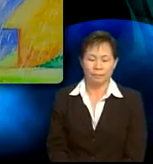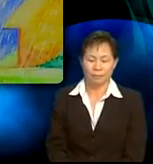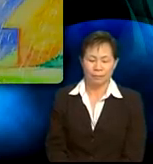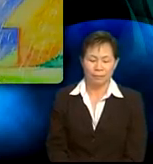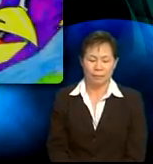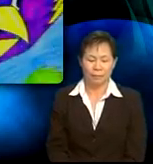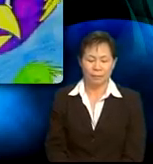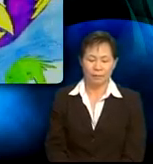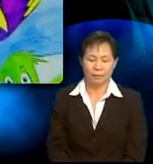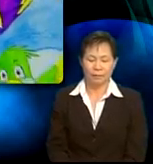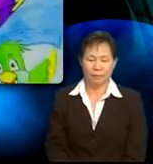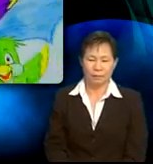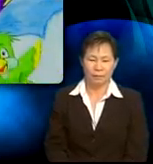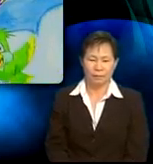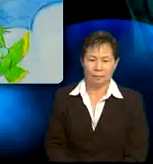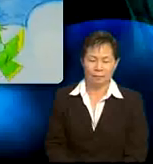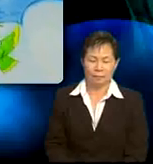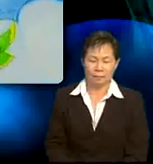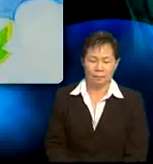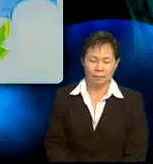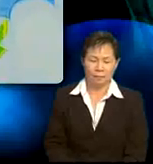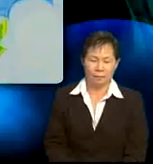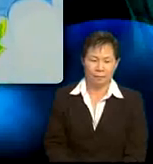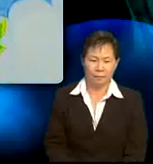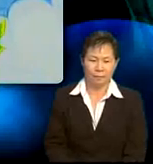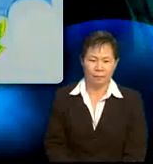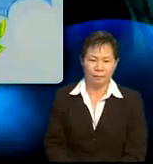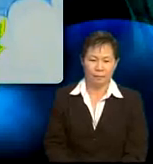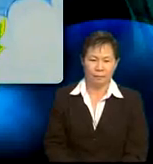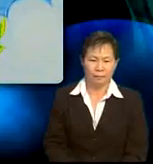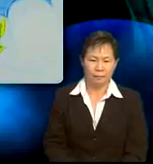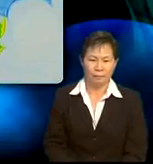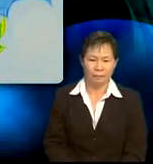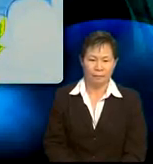fall, and the birds fly high up in the